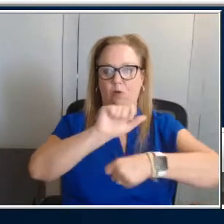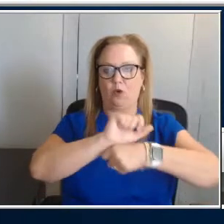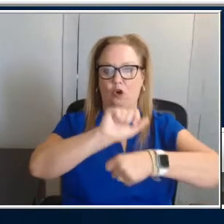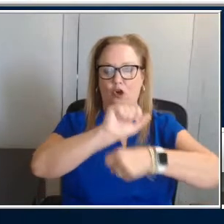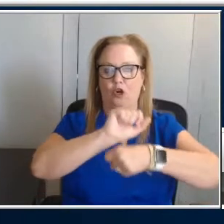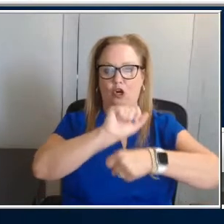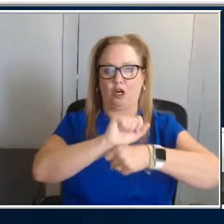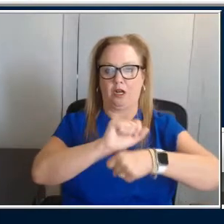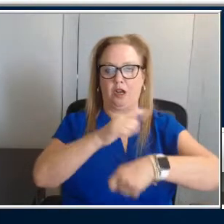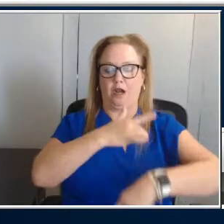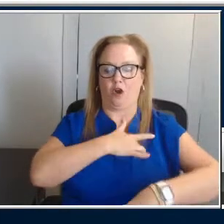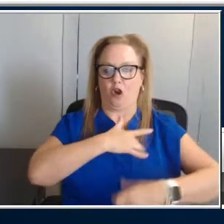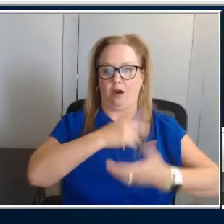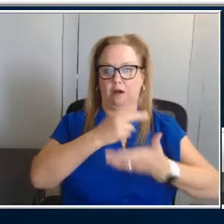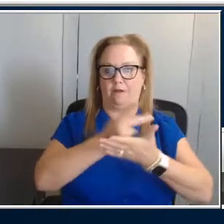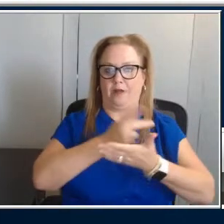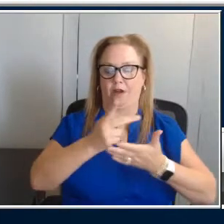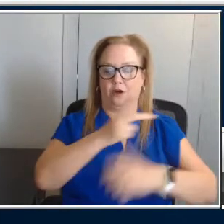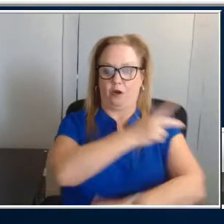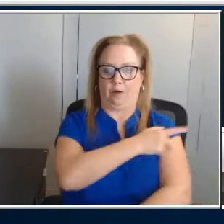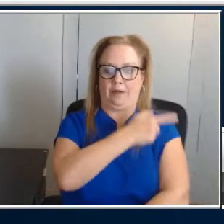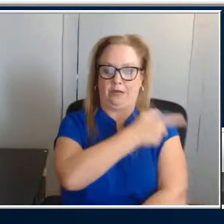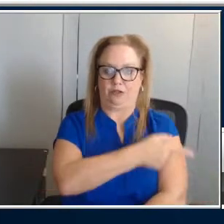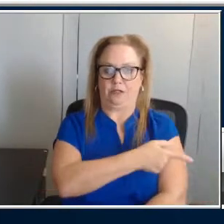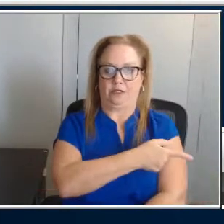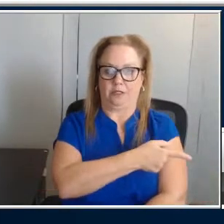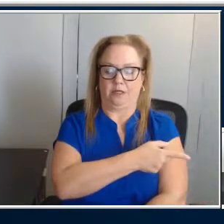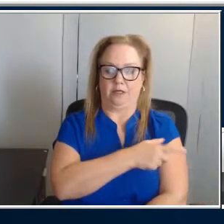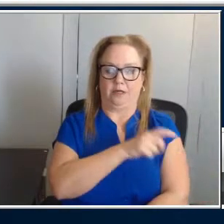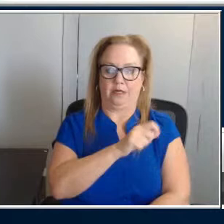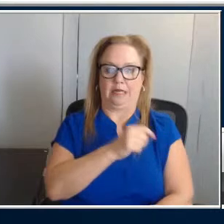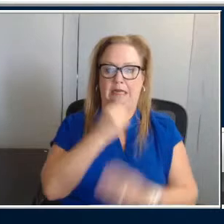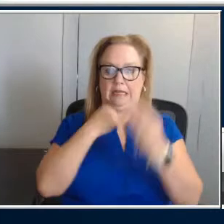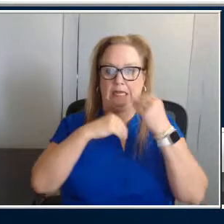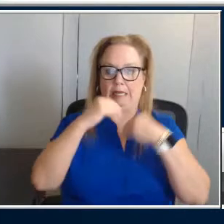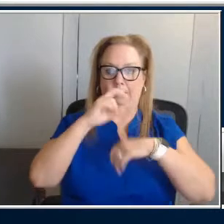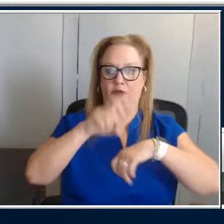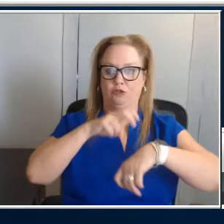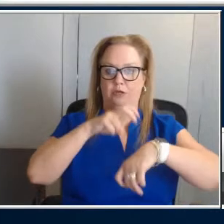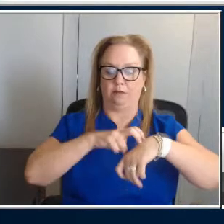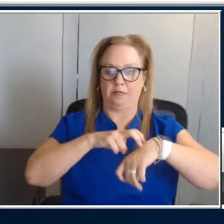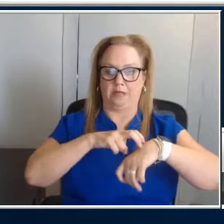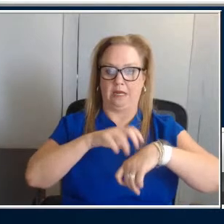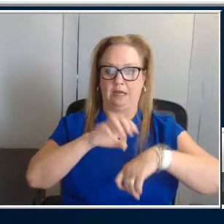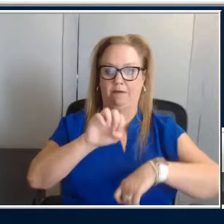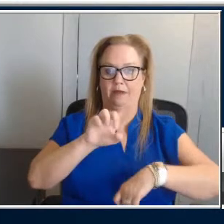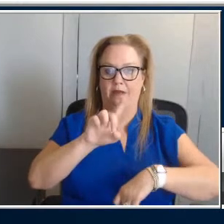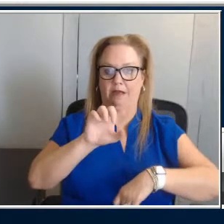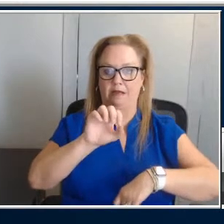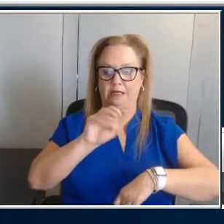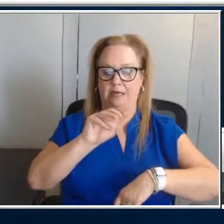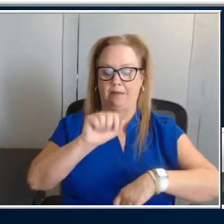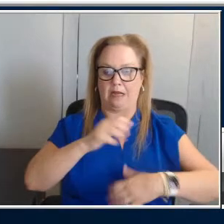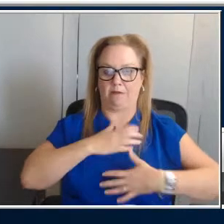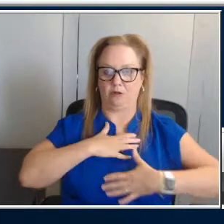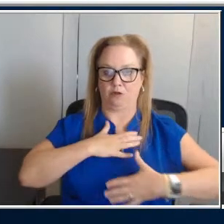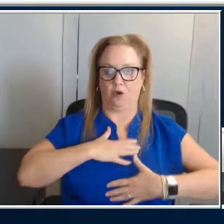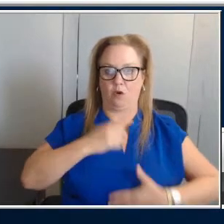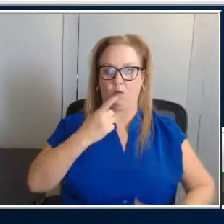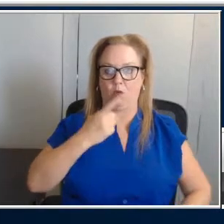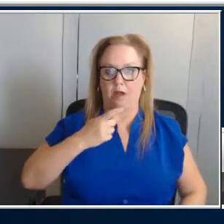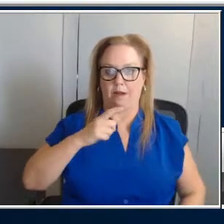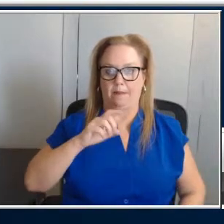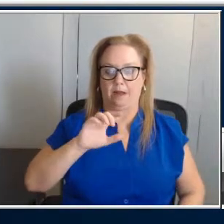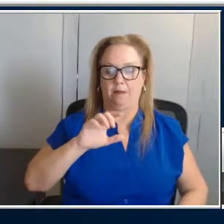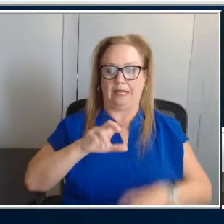failure patient. It sounds funny. A heart failure patient can eat a bag of potato chips and go into pulmonary edema and have shortness of breath. One bag of potato chips because of the amount of